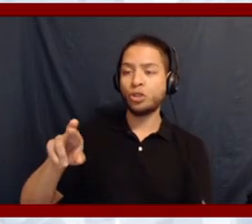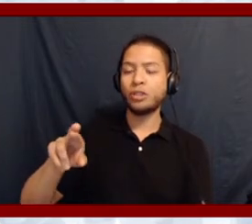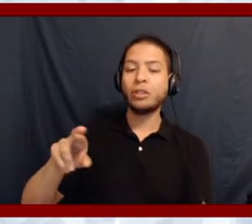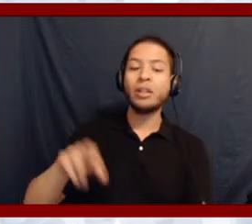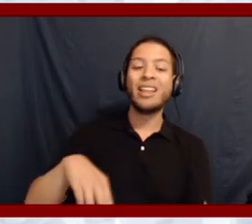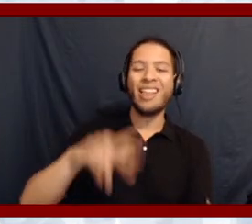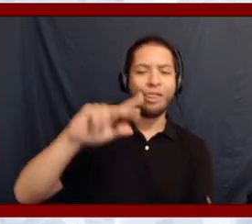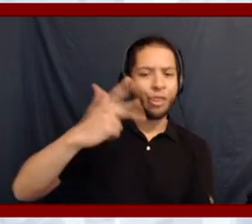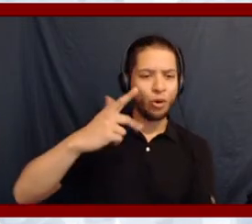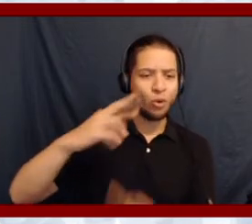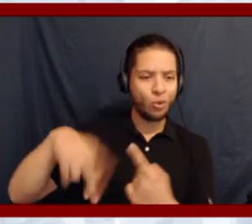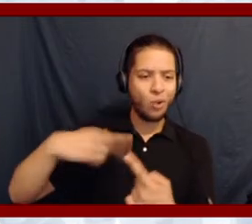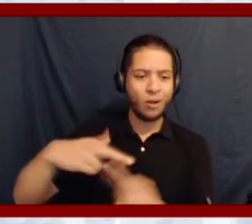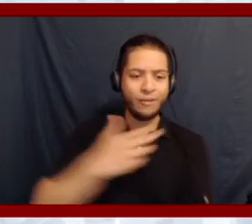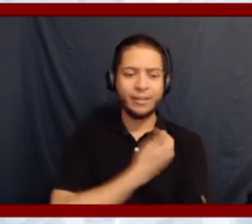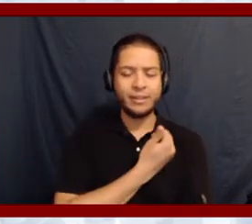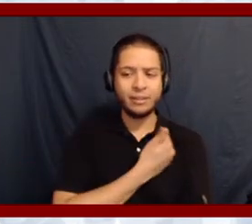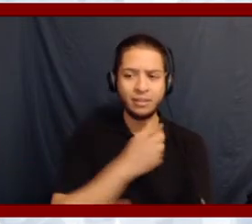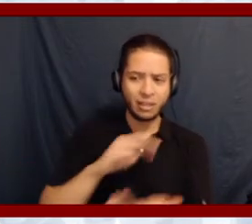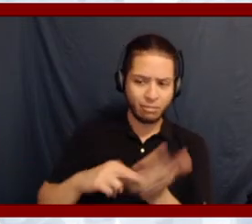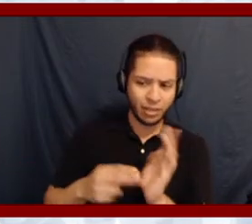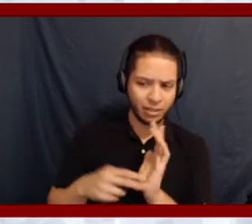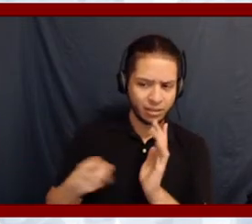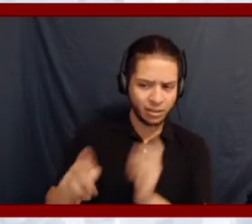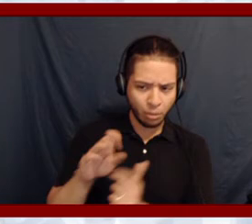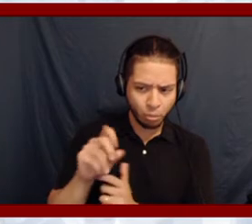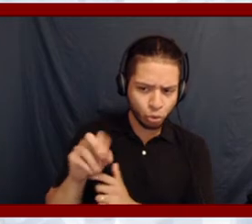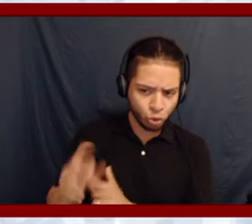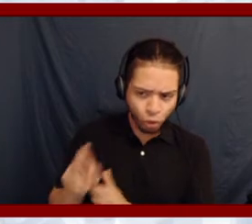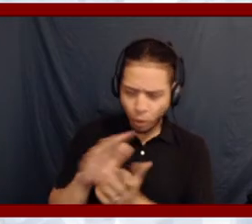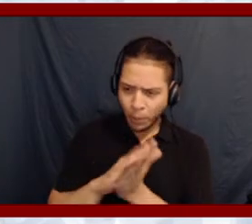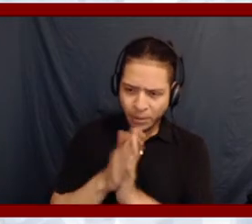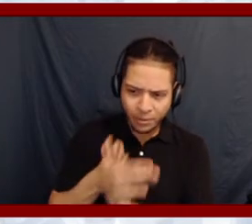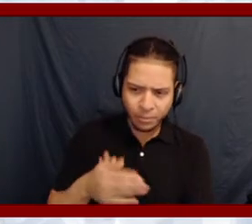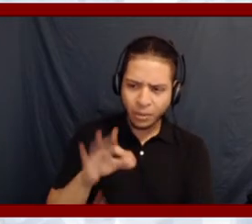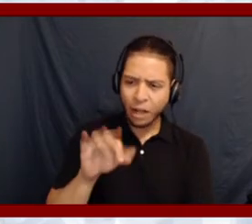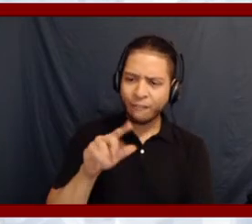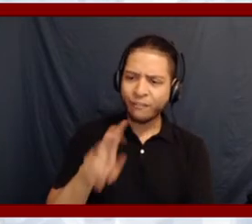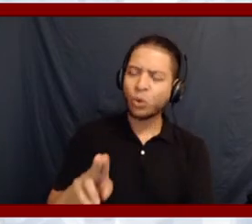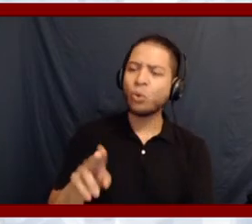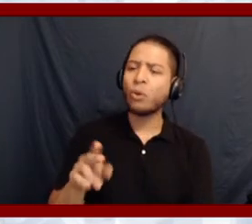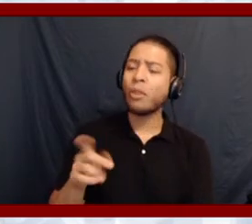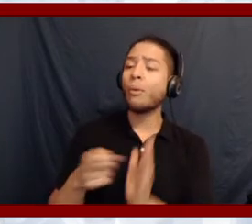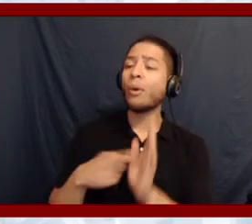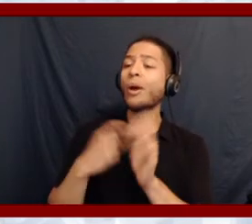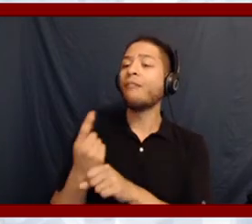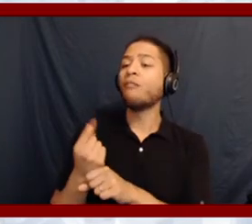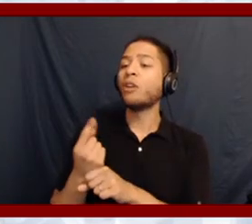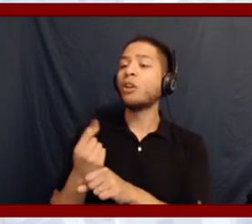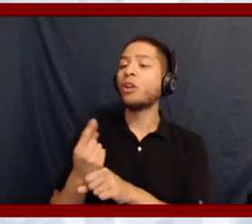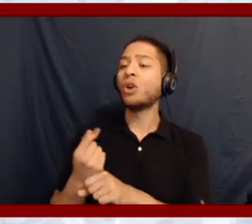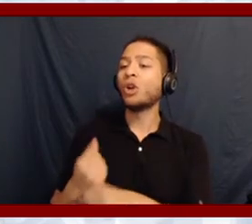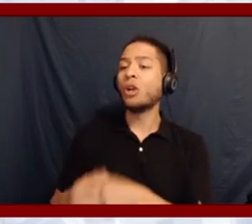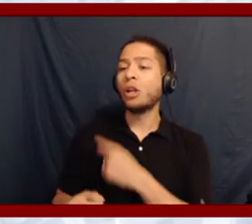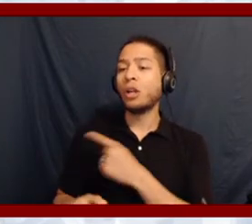COVID vaccine become commonplace, much like the flu vaccine? Well, I certainly don't know whether we're going to get it